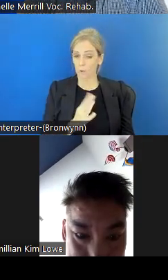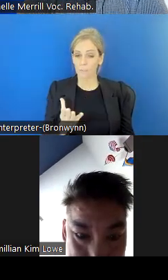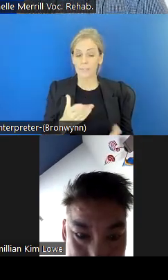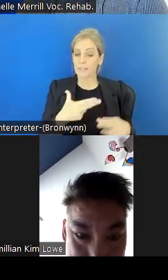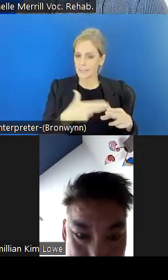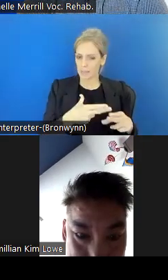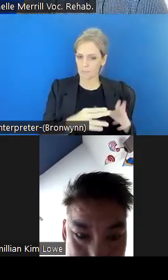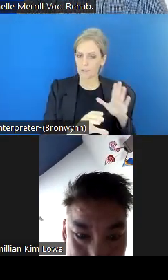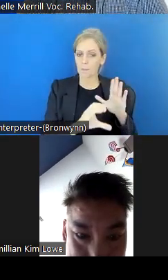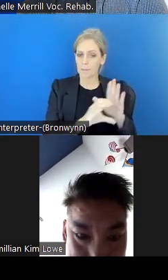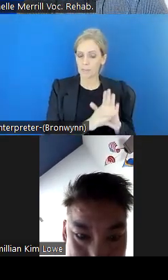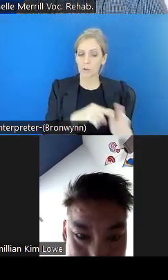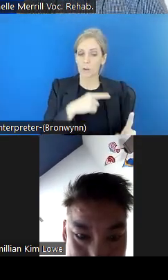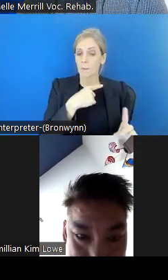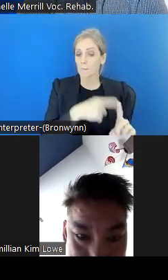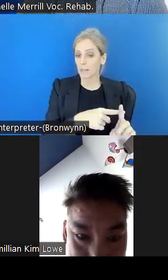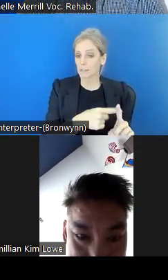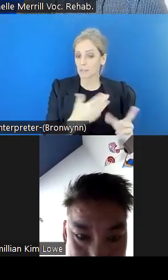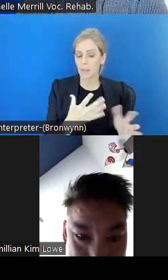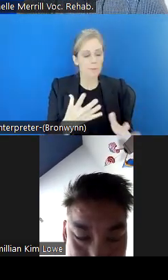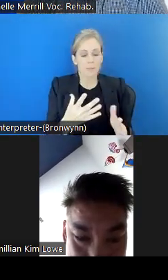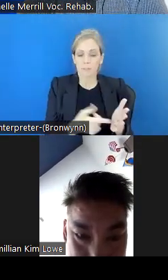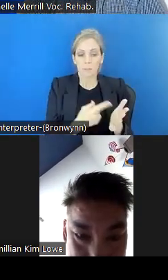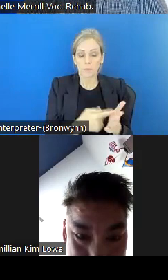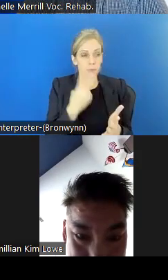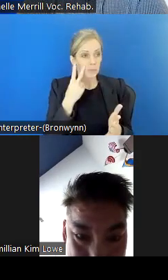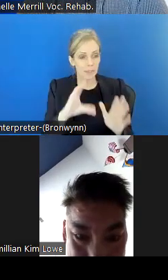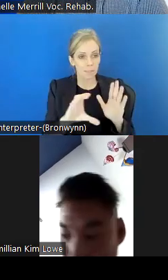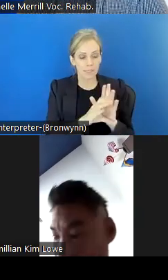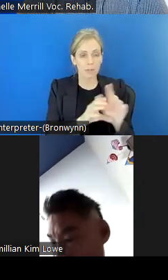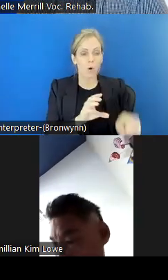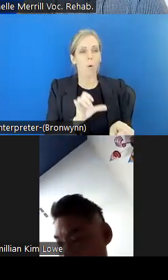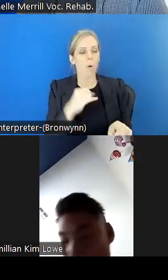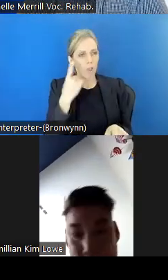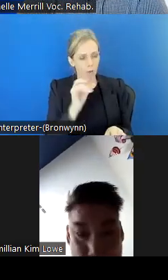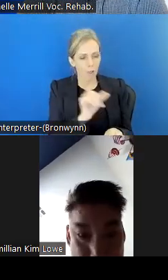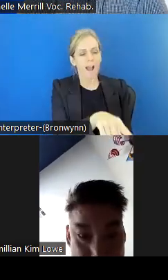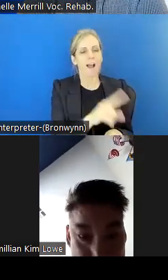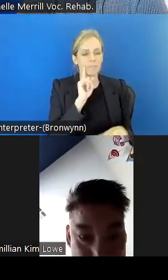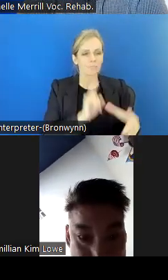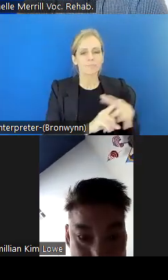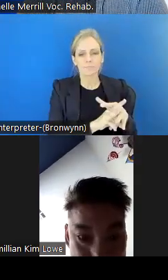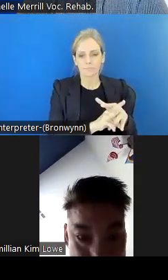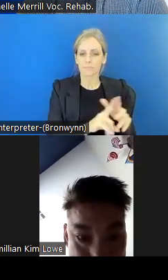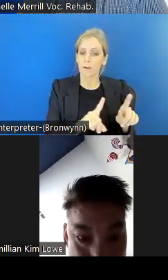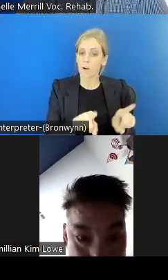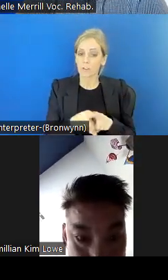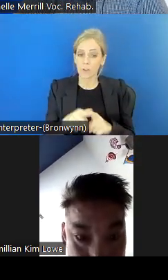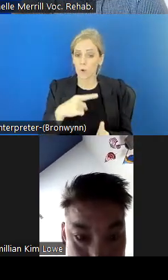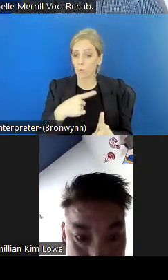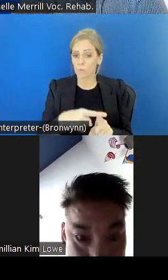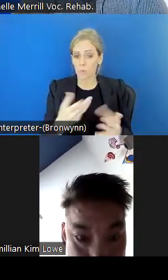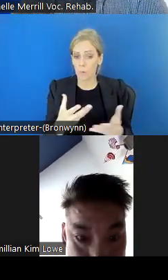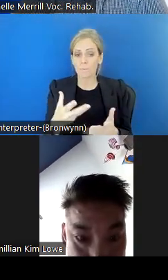photograph, because sometimes that helps to jog your memory, but it tells you what schools he's assigned to. So if you